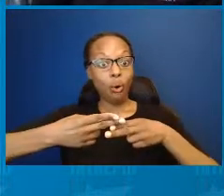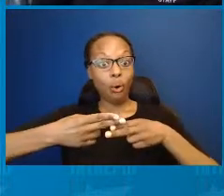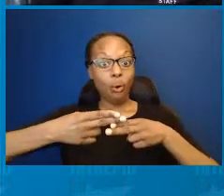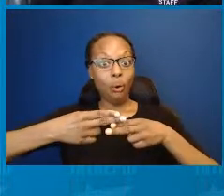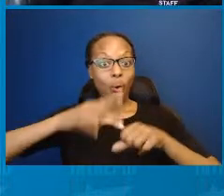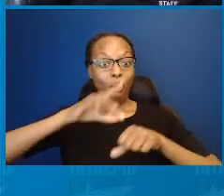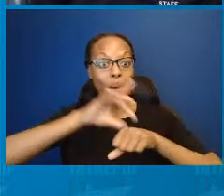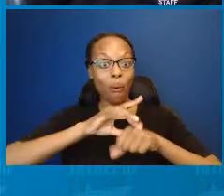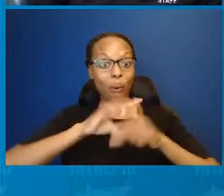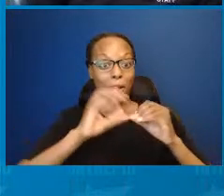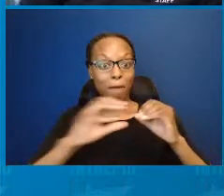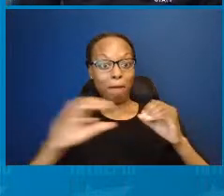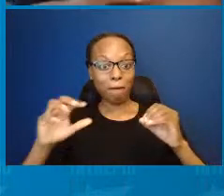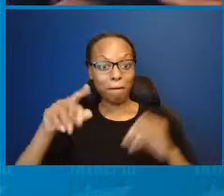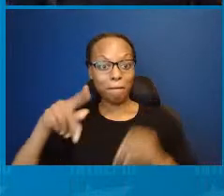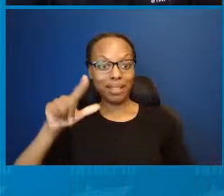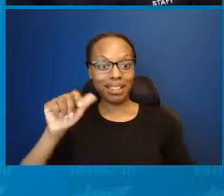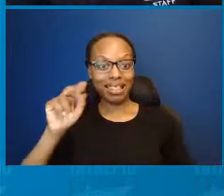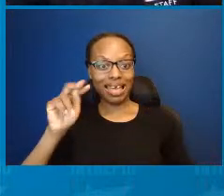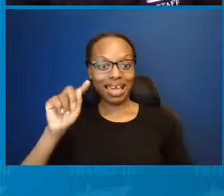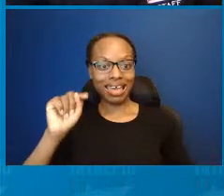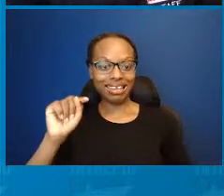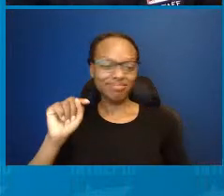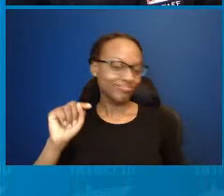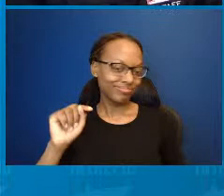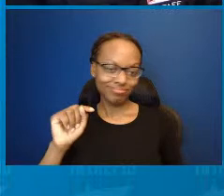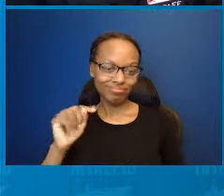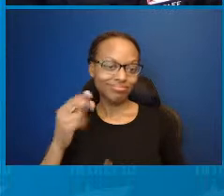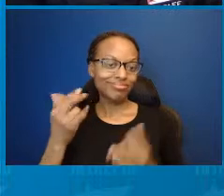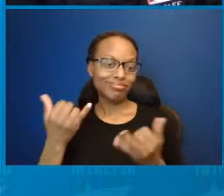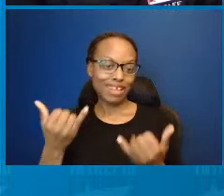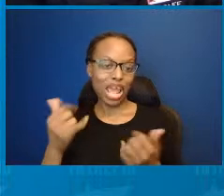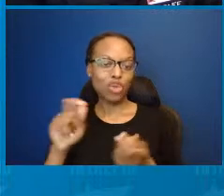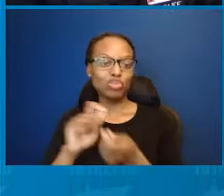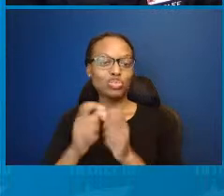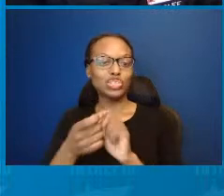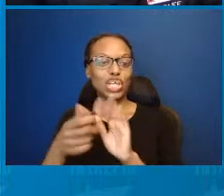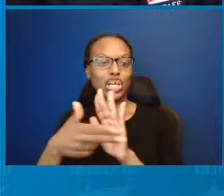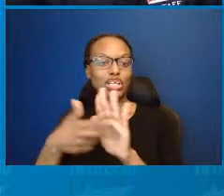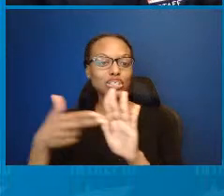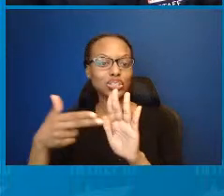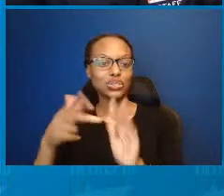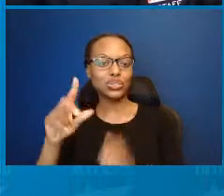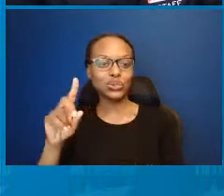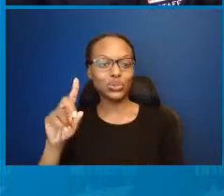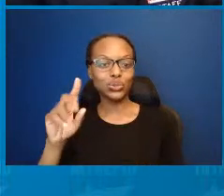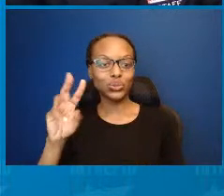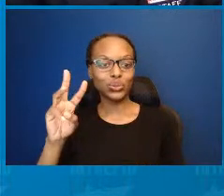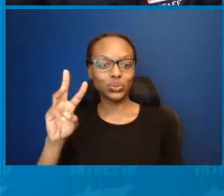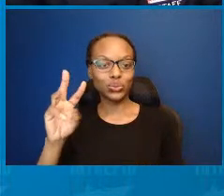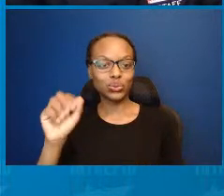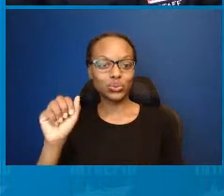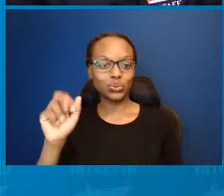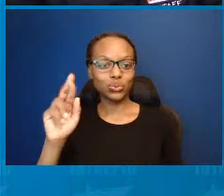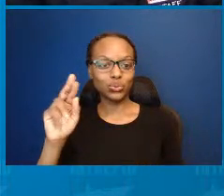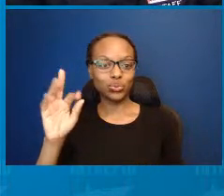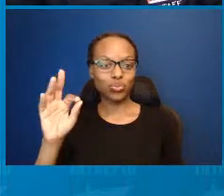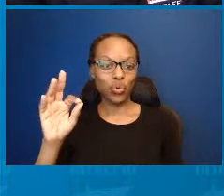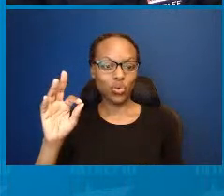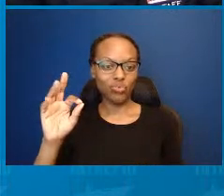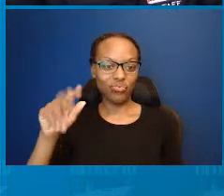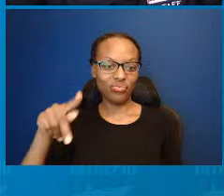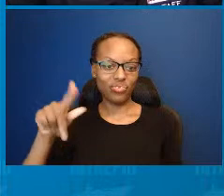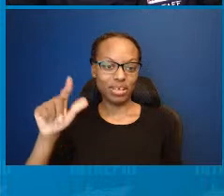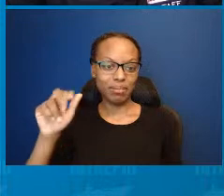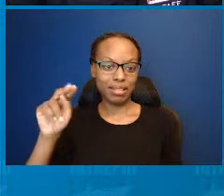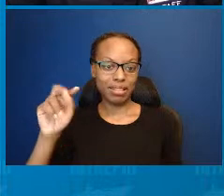a dwarf planet now because of its classification change. So unfortunately, we won't be able to see it. But to make up for it, we can check out